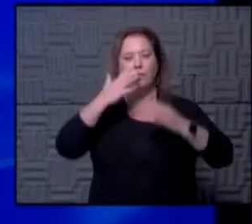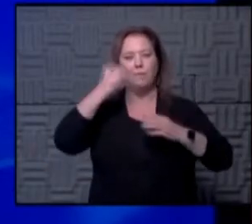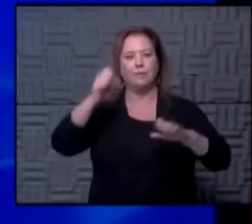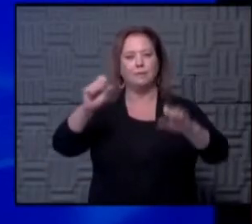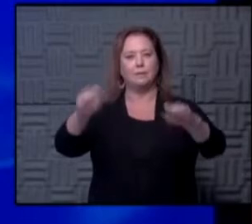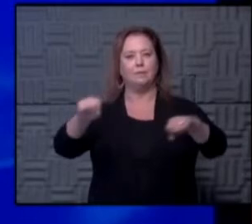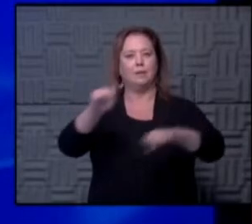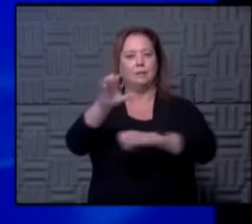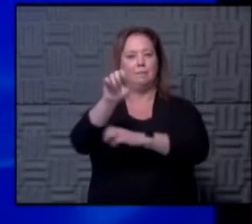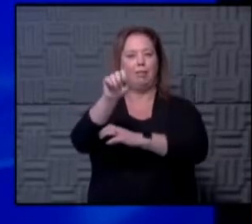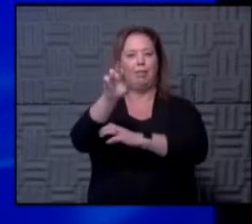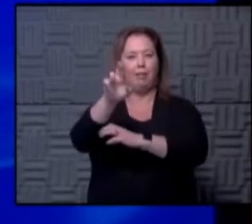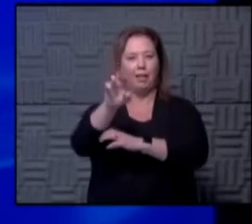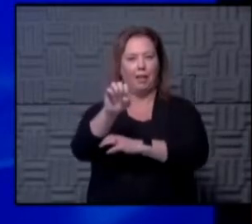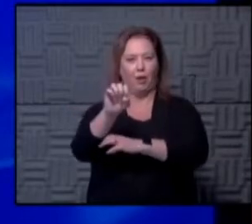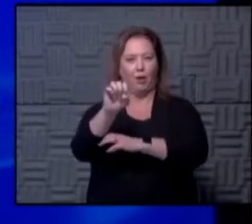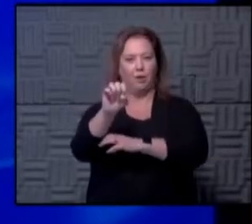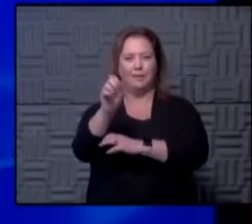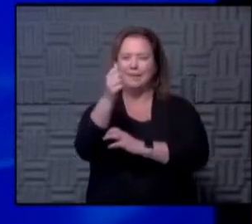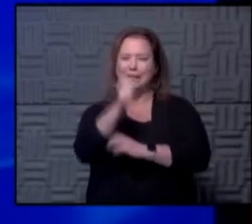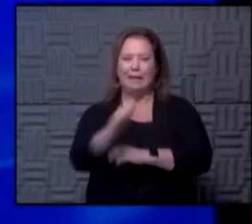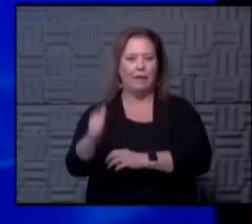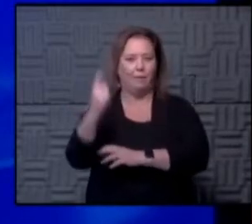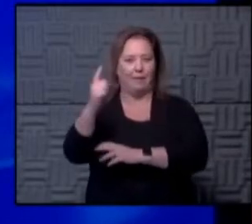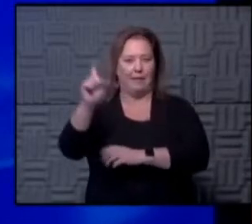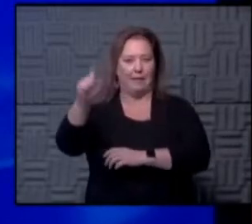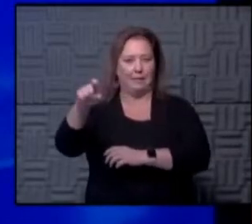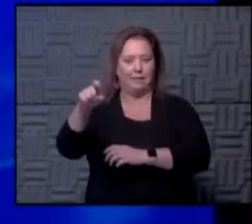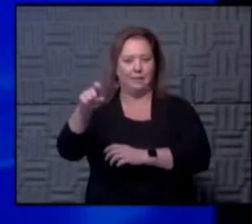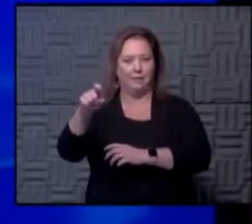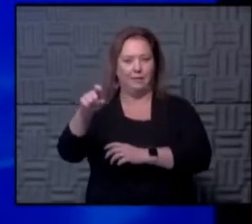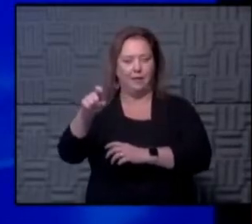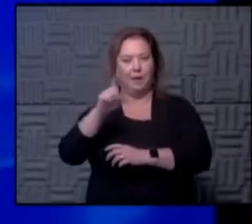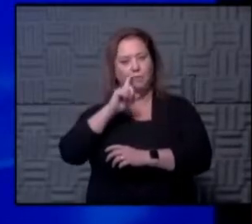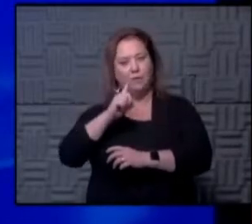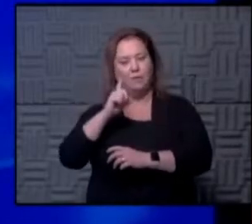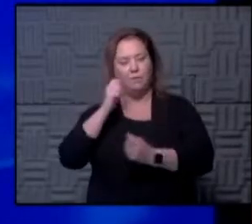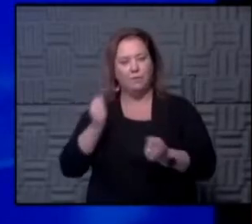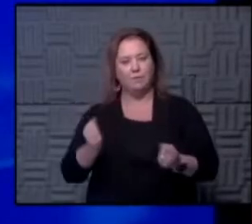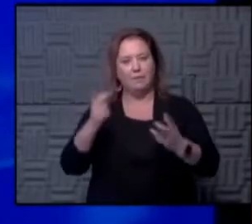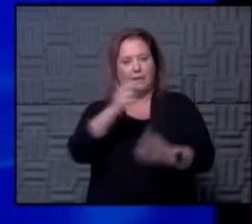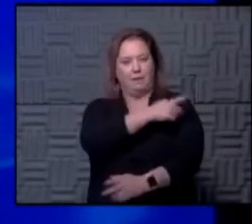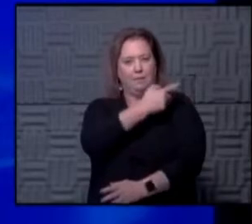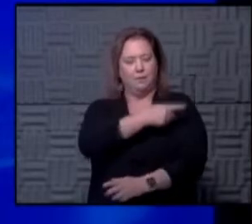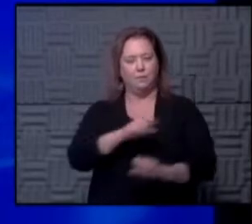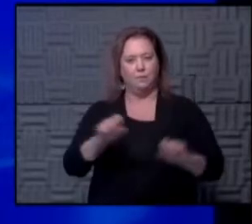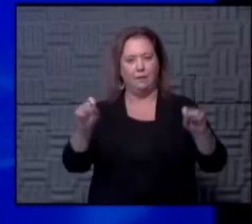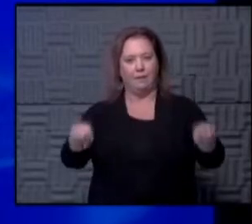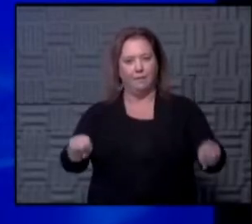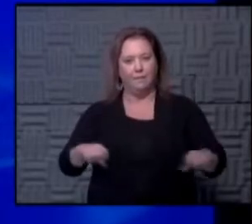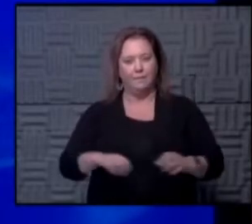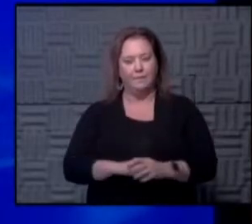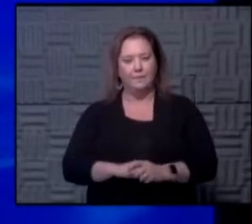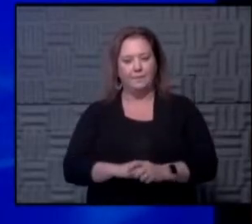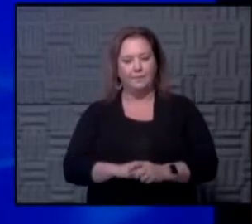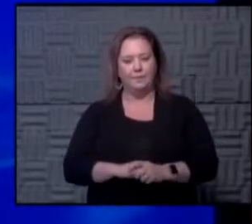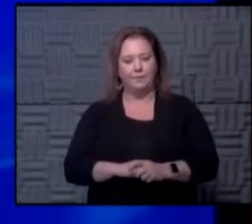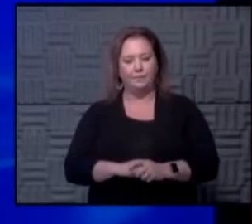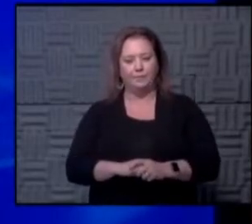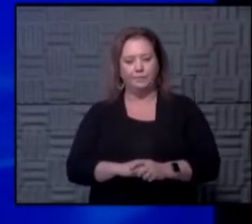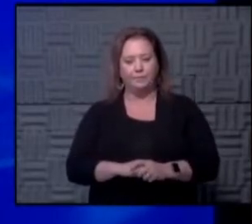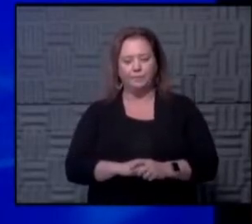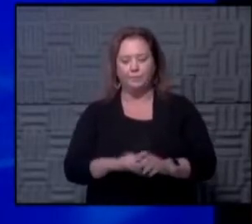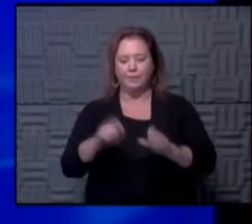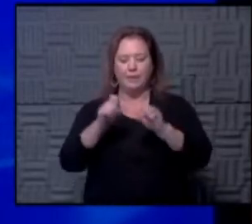possible care to anyone who needs it and as many patients as we can. And